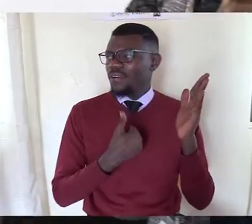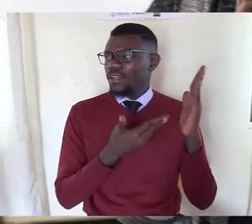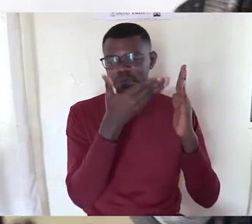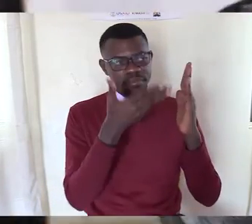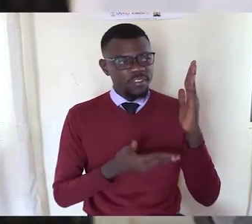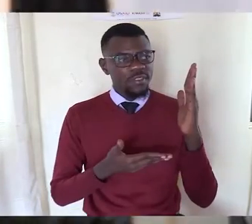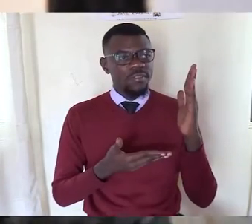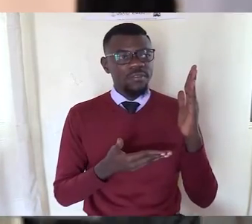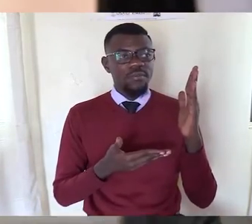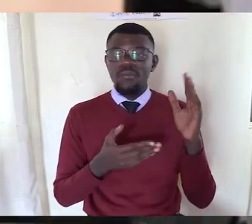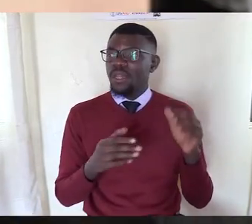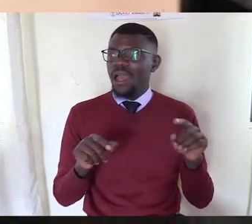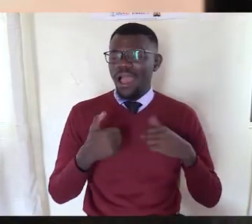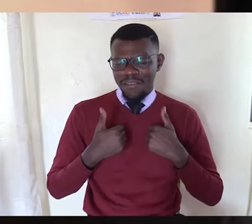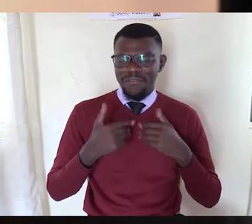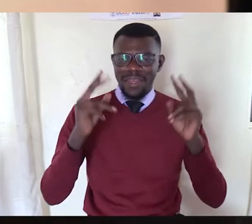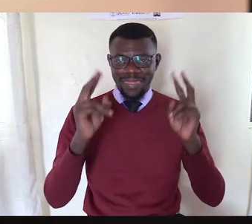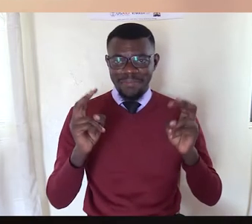been given for thematic areas.